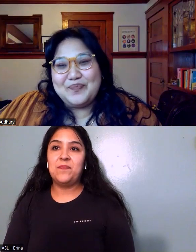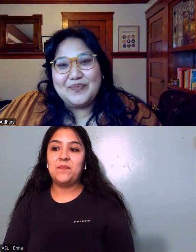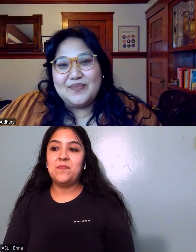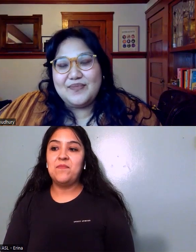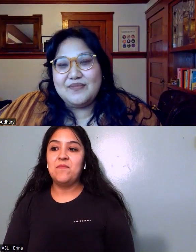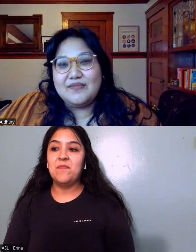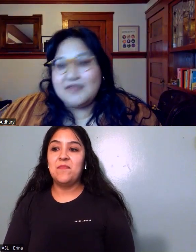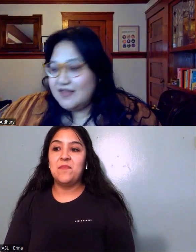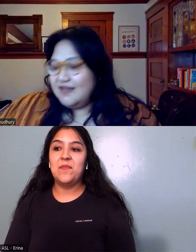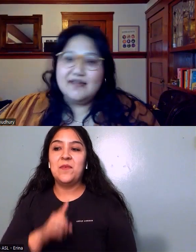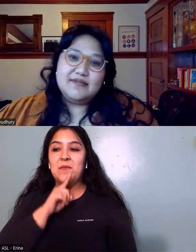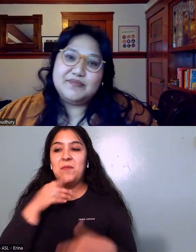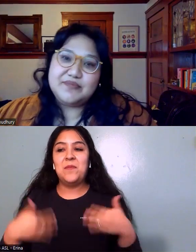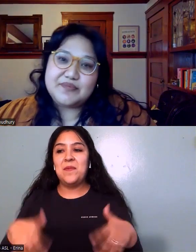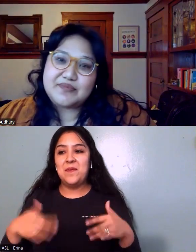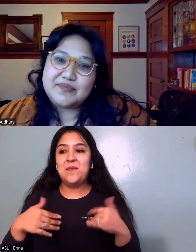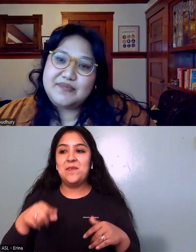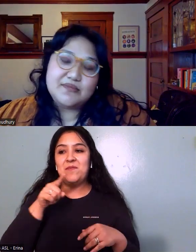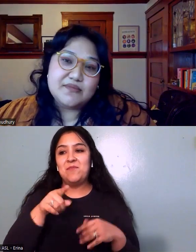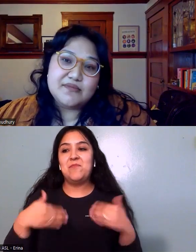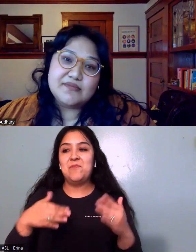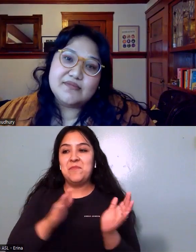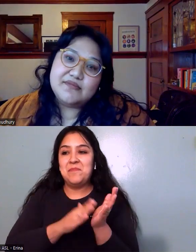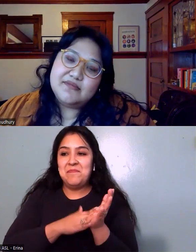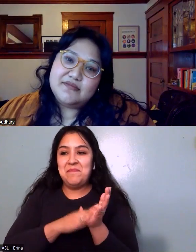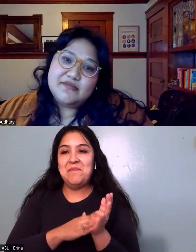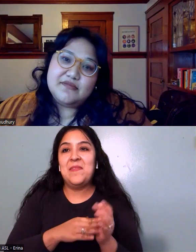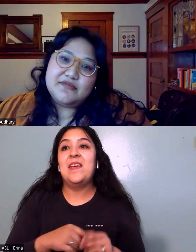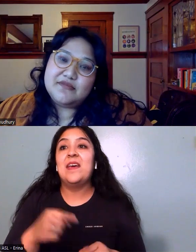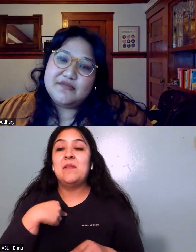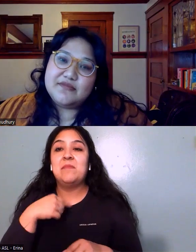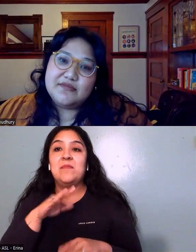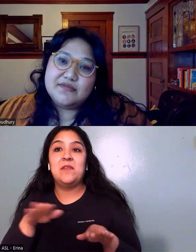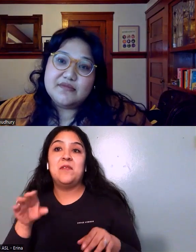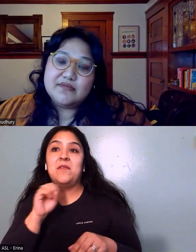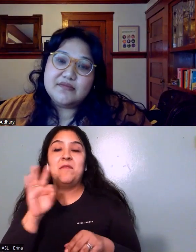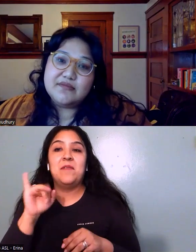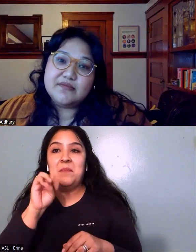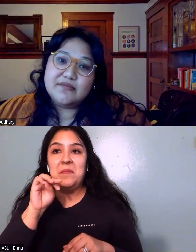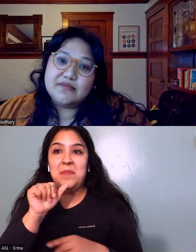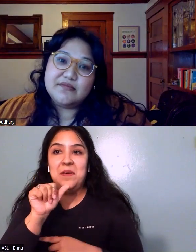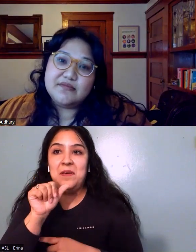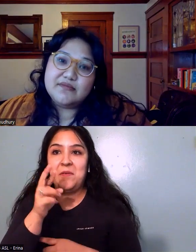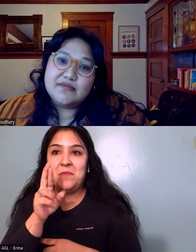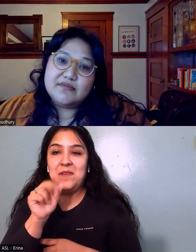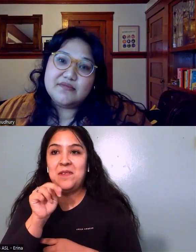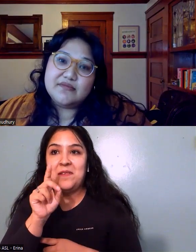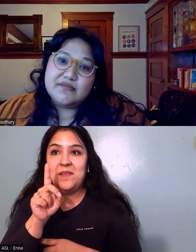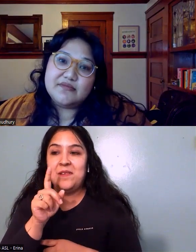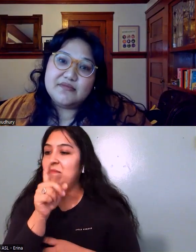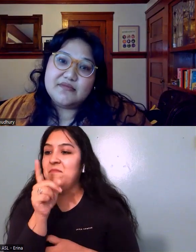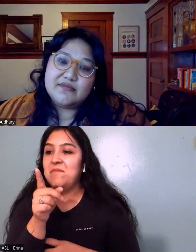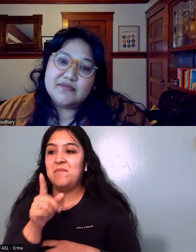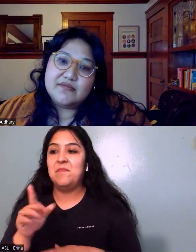I am a child of Indian immigrants. Both of my parents migrated from the subcontinent, albeit in